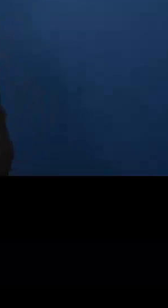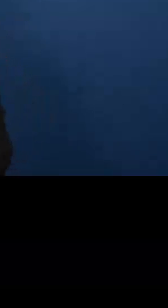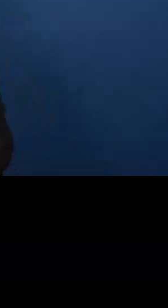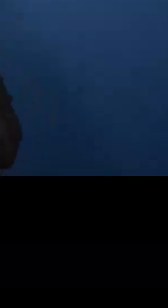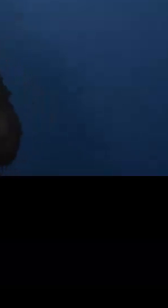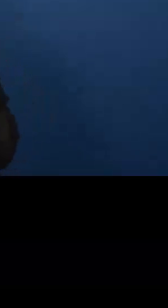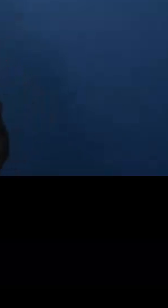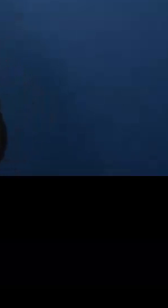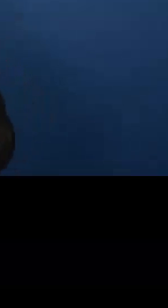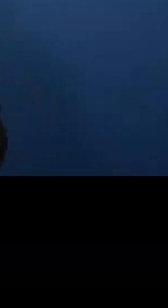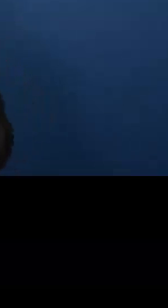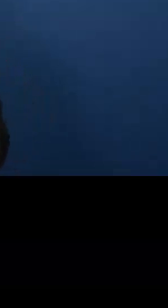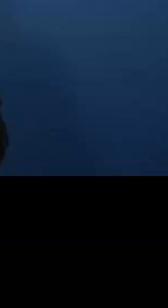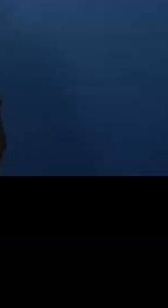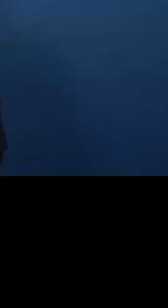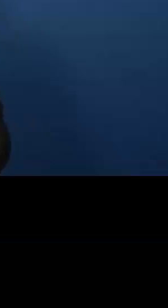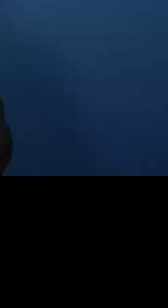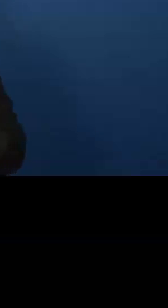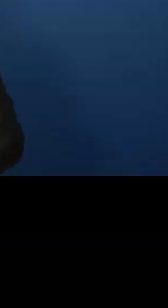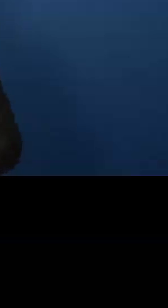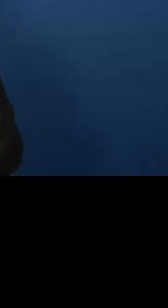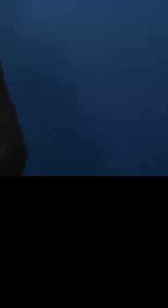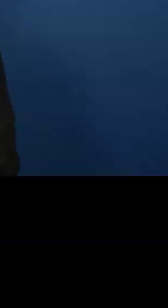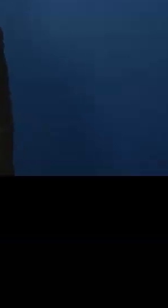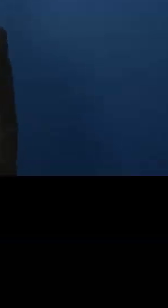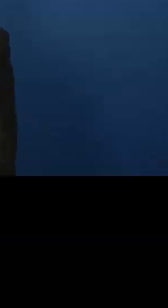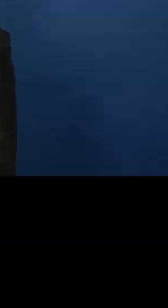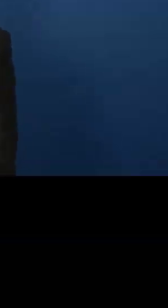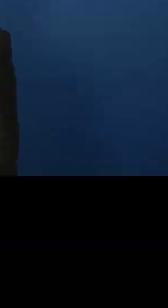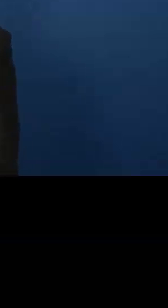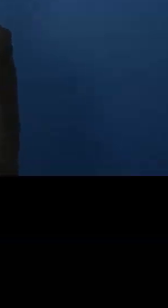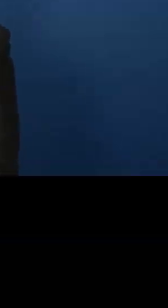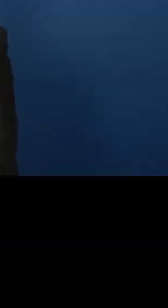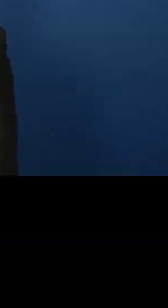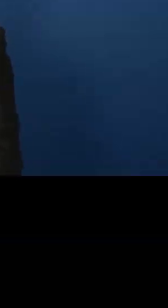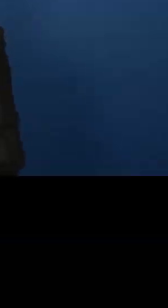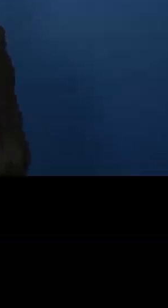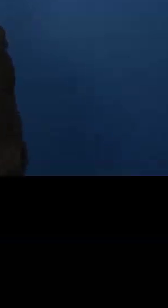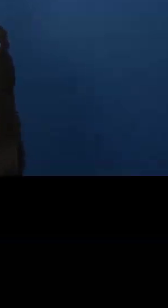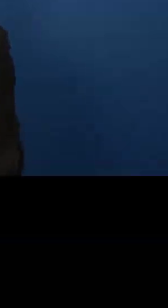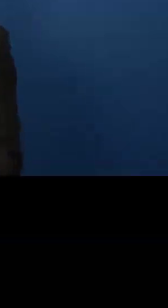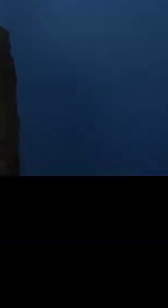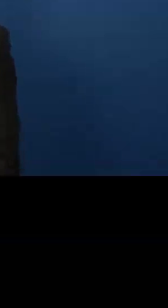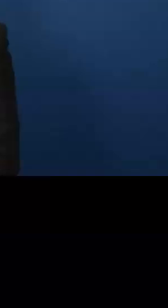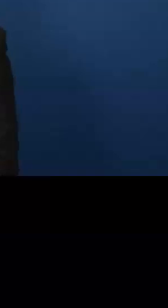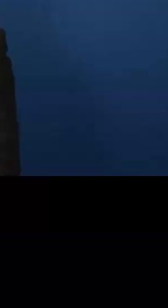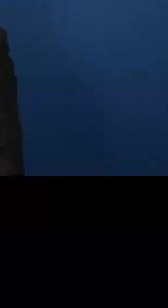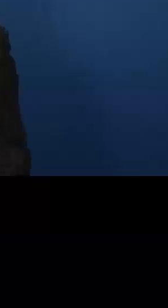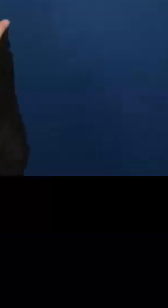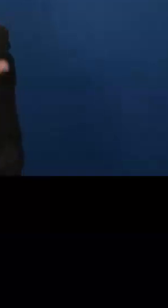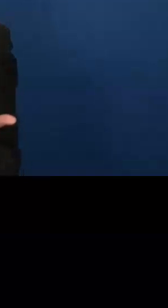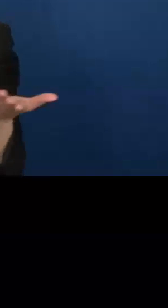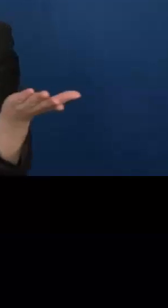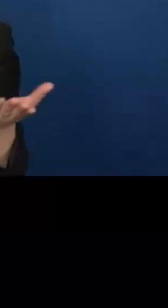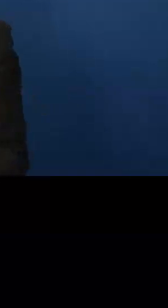Oh, actually, I am, but I'm not sure what to address here.